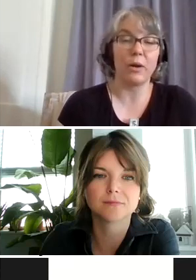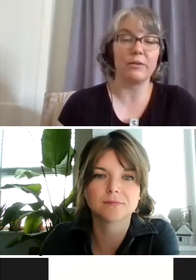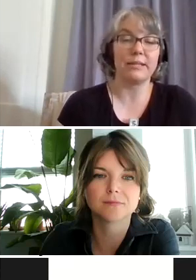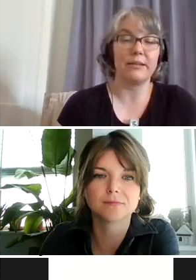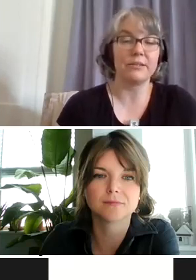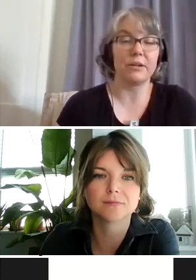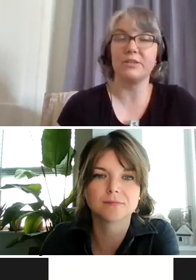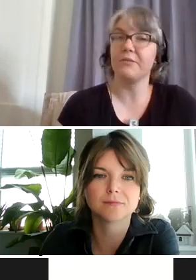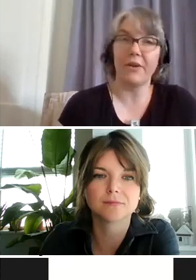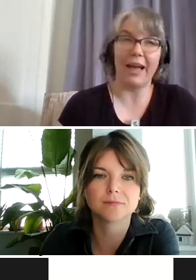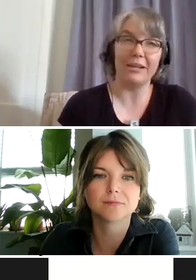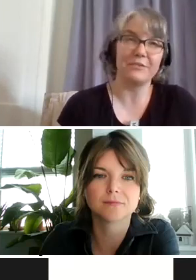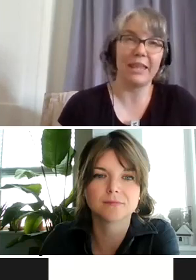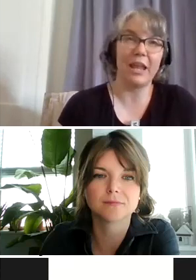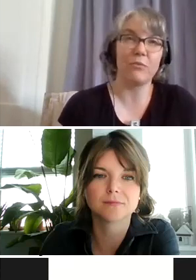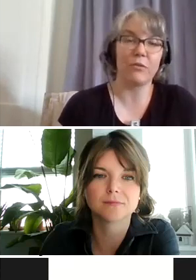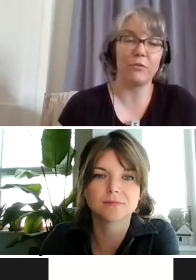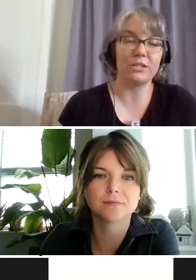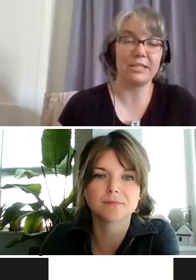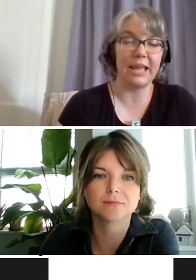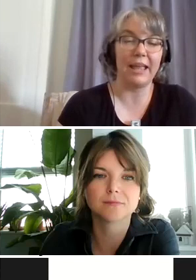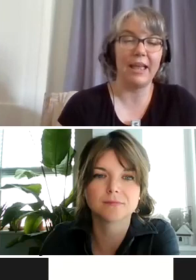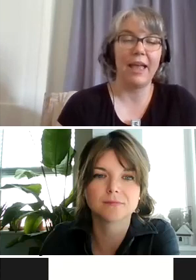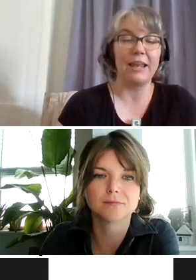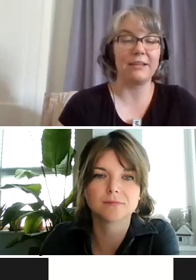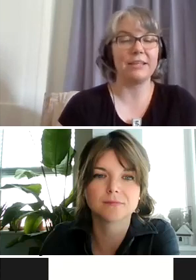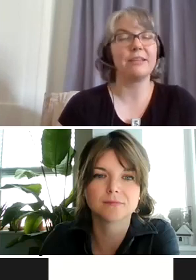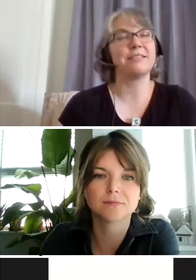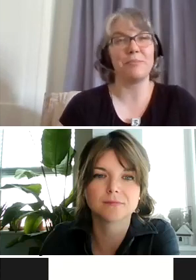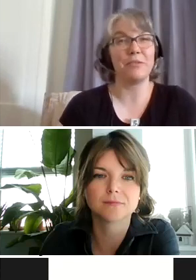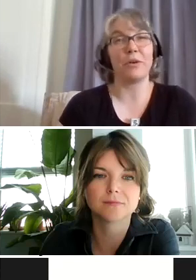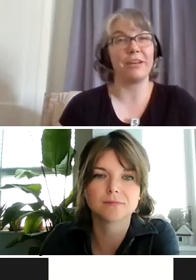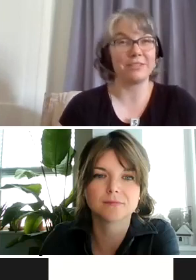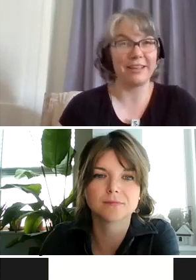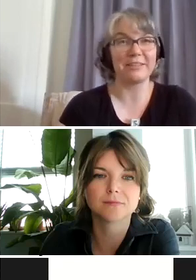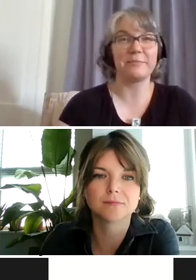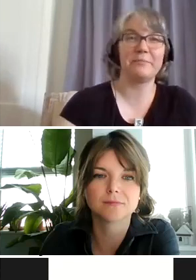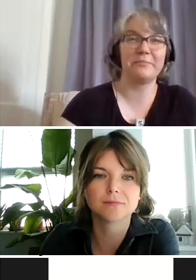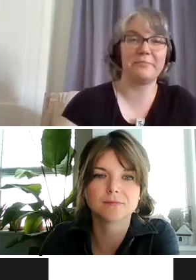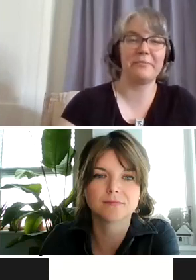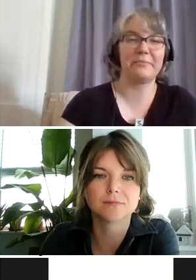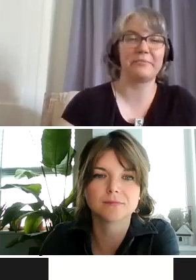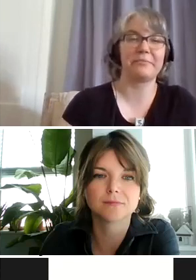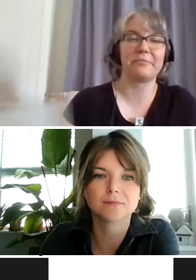as Matoire descendants are still very active in the Cane River region today, and indeed, some even work at our site.